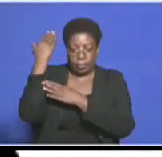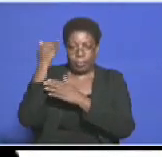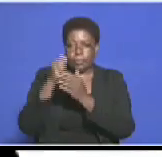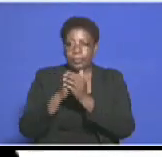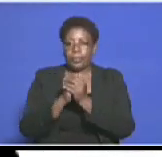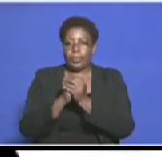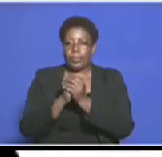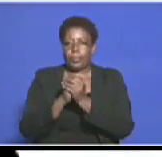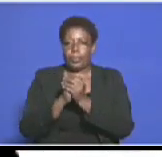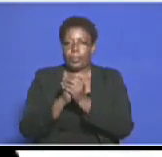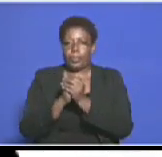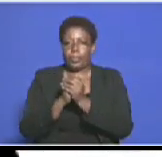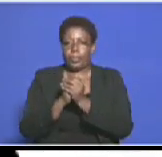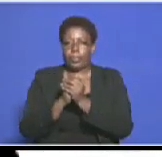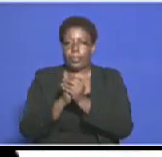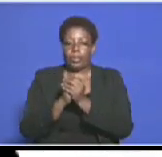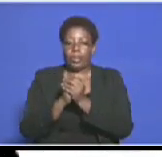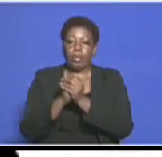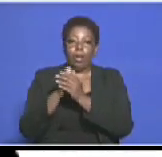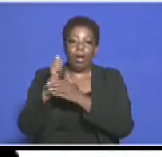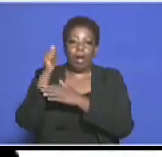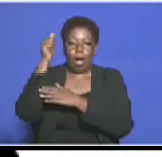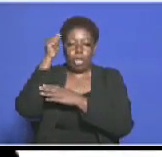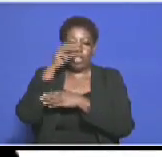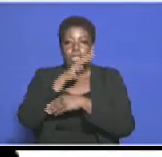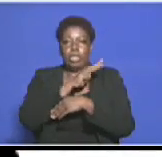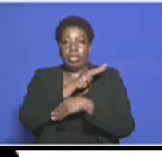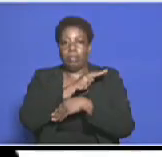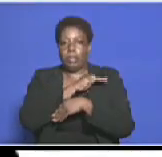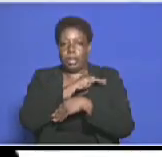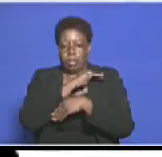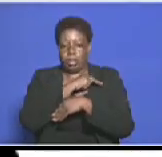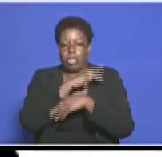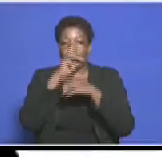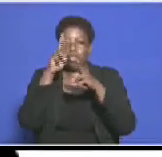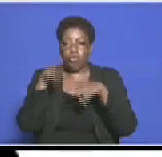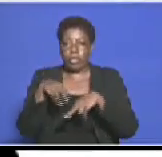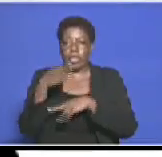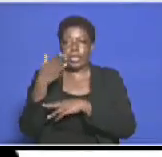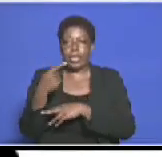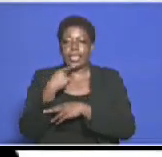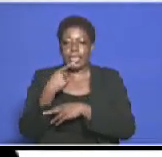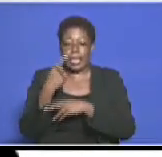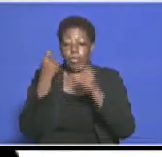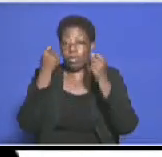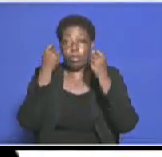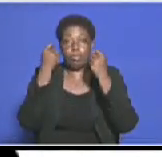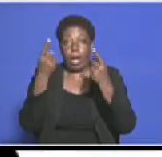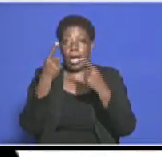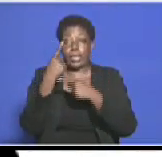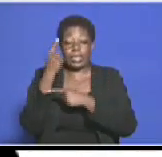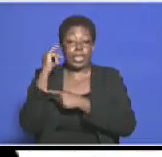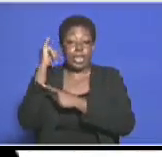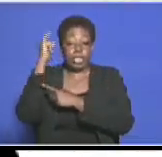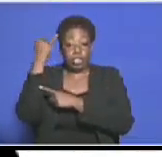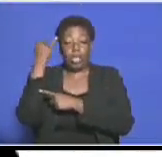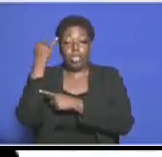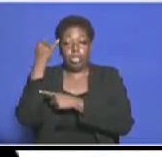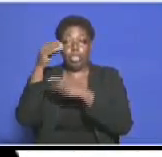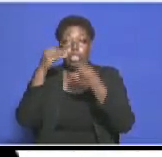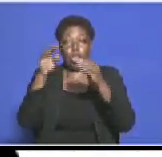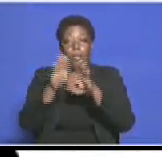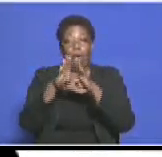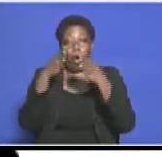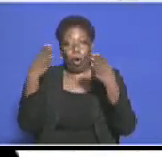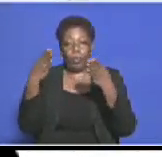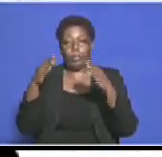and meet other people. Customer Archie Menes, a resident of Marsh Harbor, says he was surprised to see Jaiden'S Barbershop open,